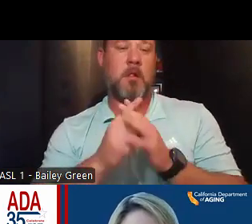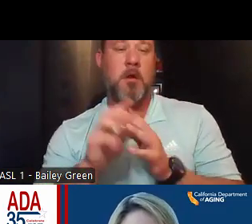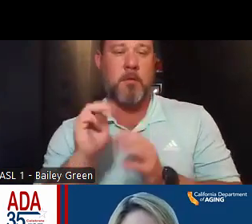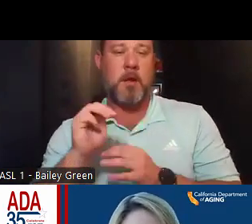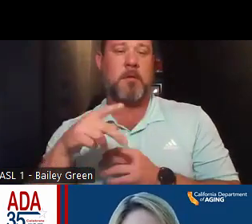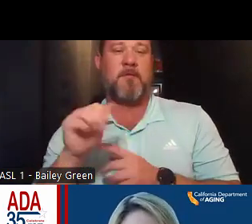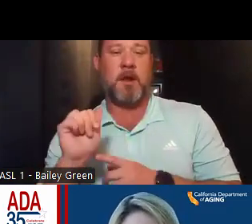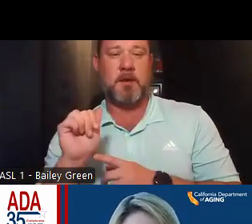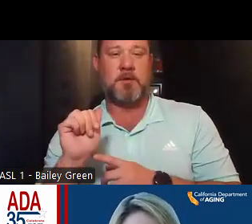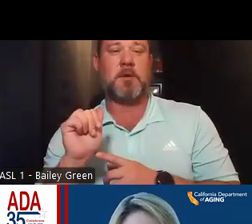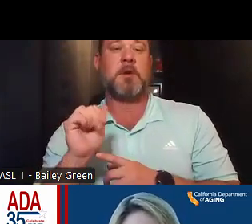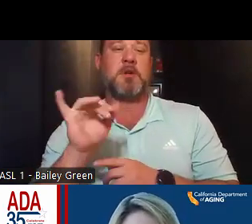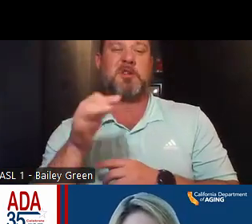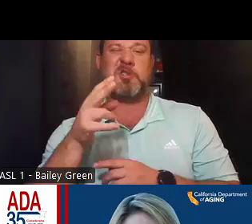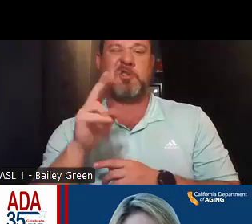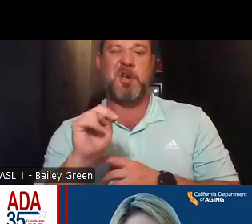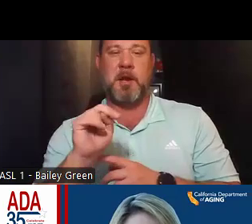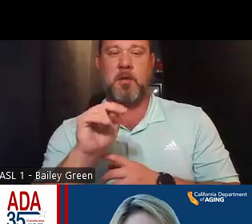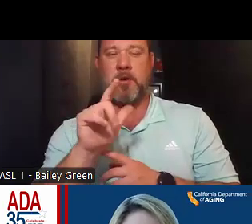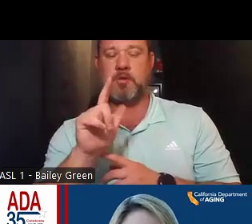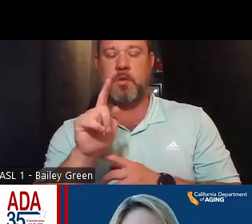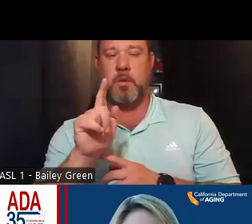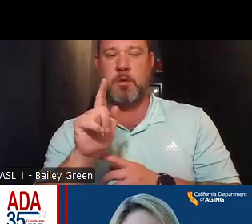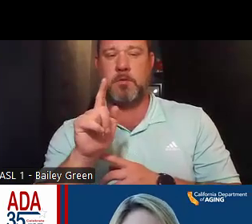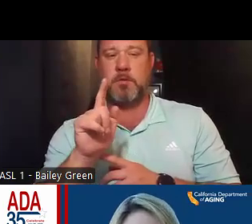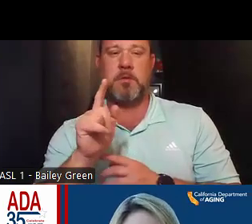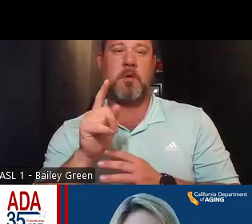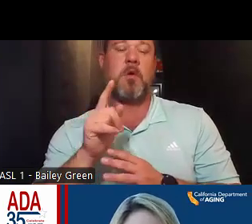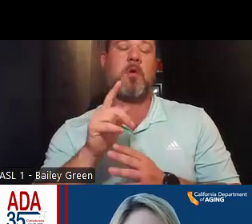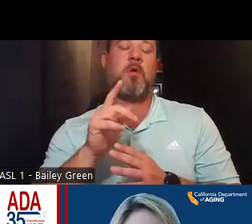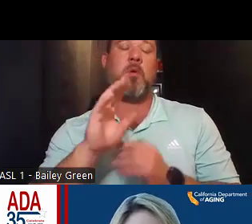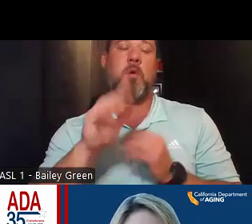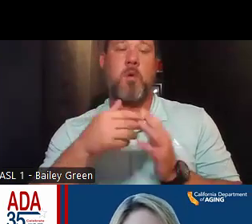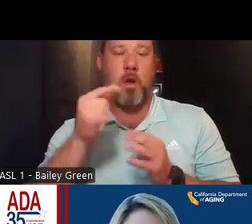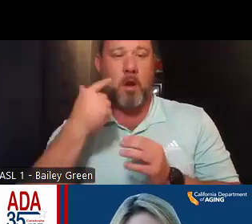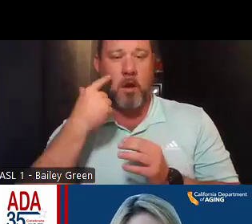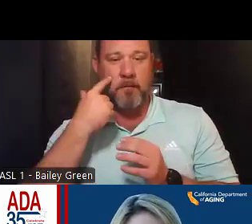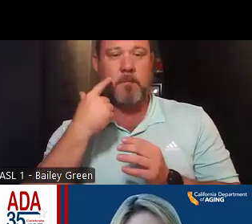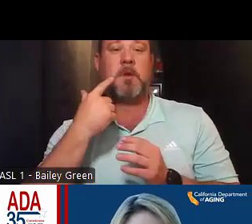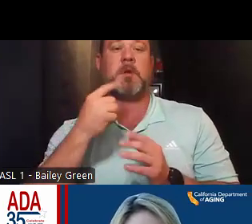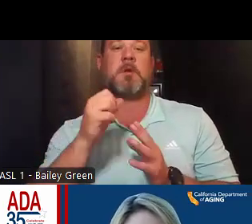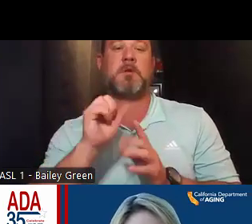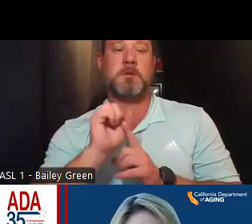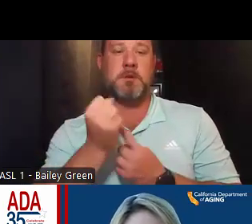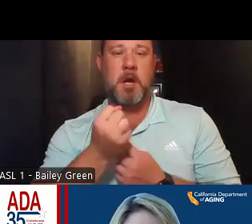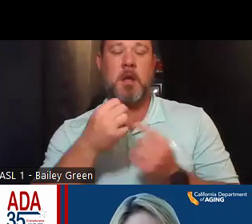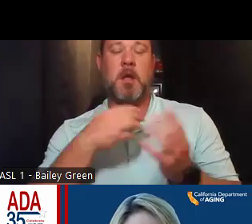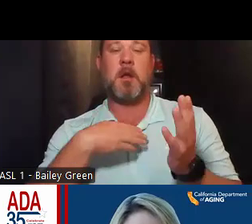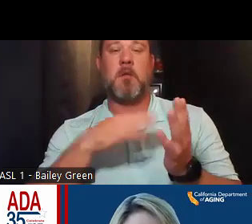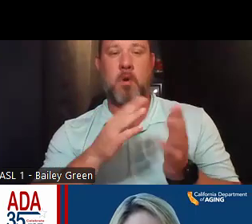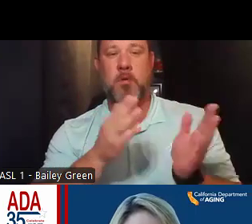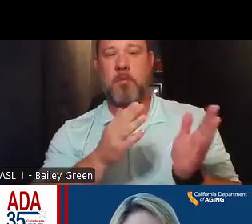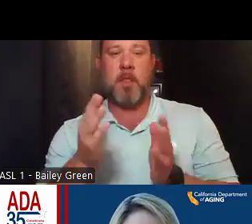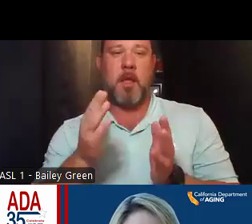Plan for Aging in January of 2021 through a whole of government, whole of society approach to planning